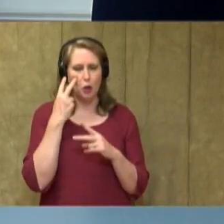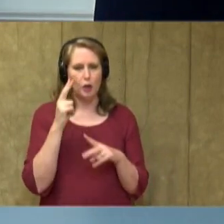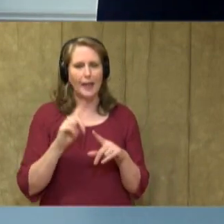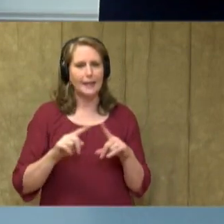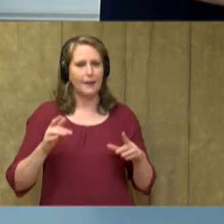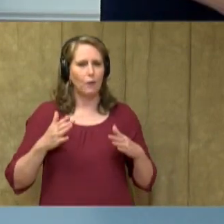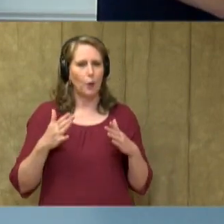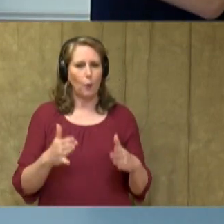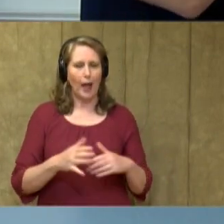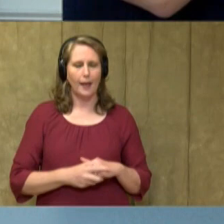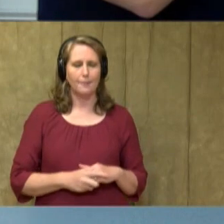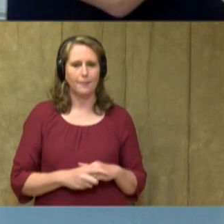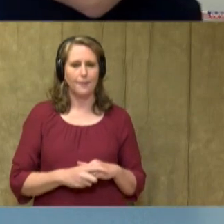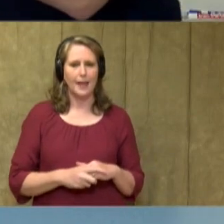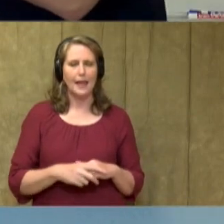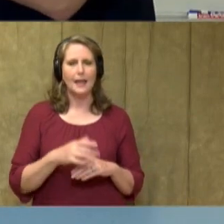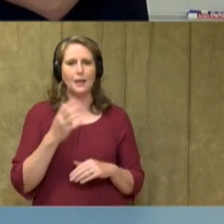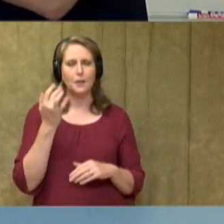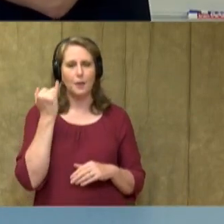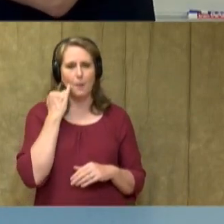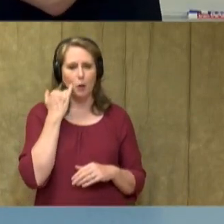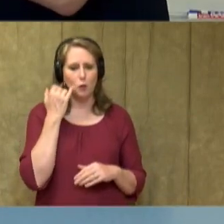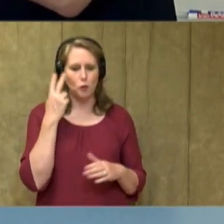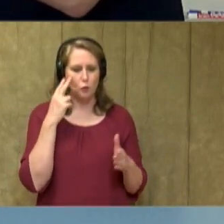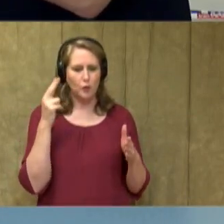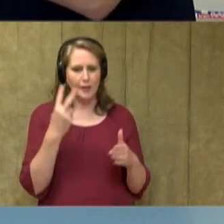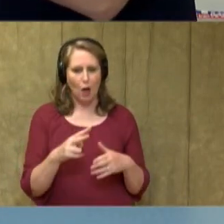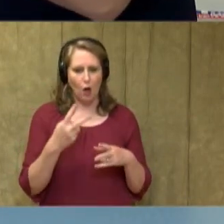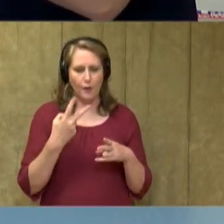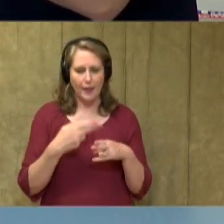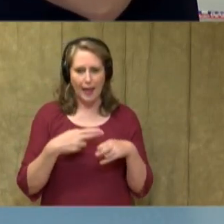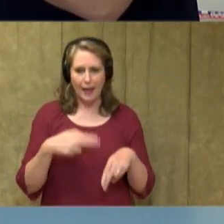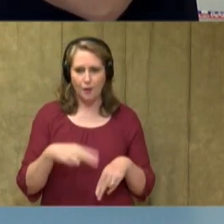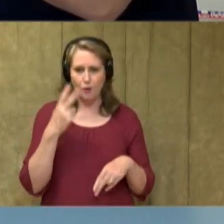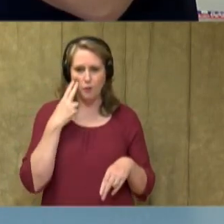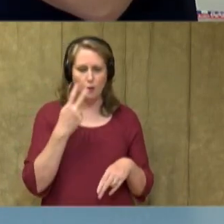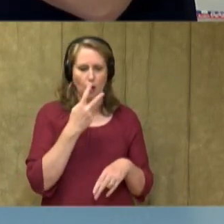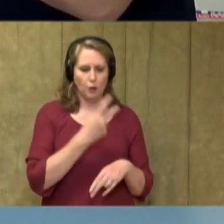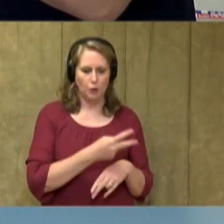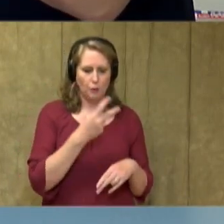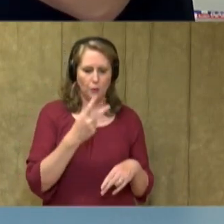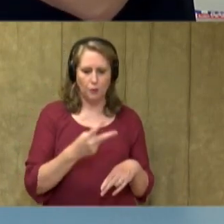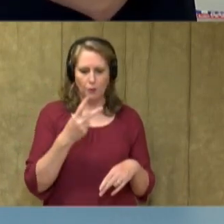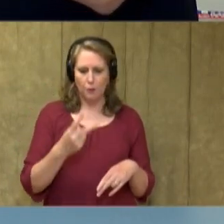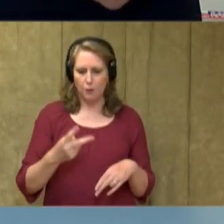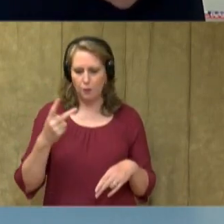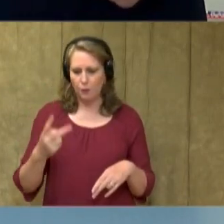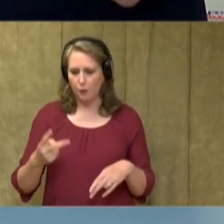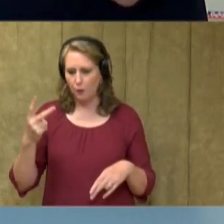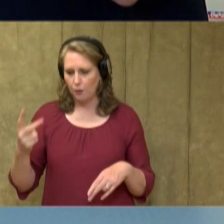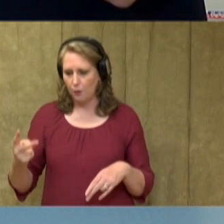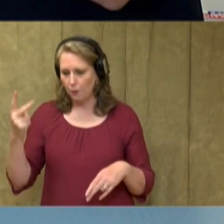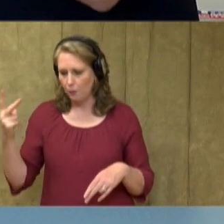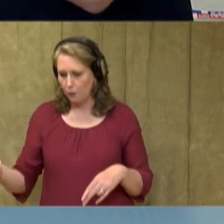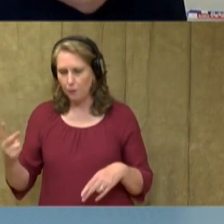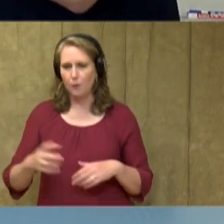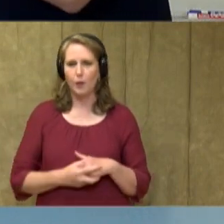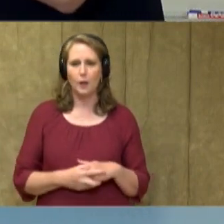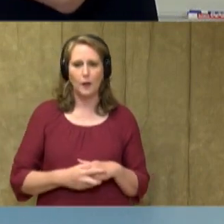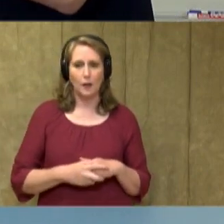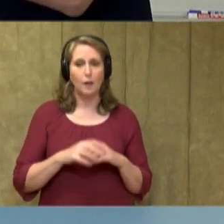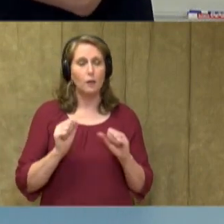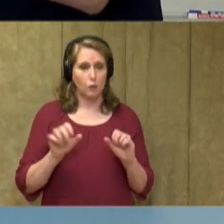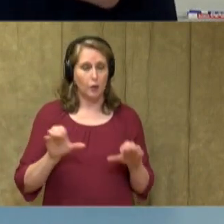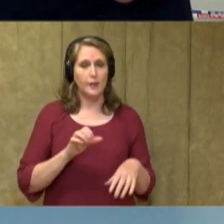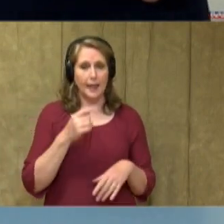different way, so say that you looked at this and you saw 2, 2, 2, 2, 2, and 2. Which you